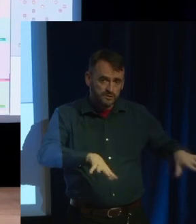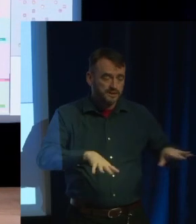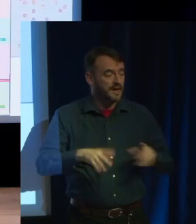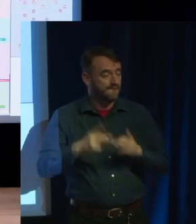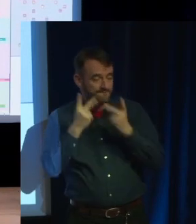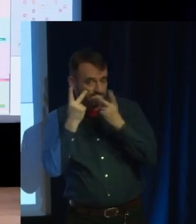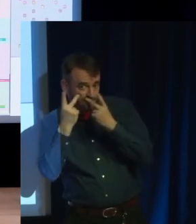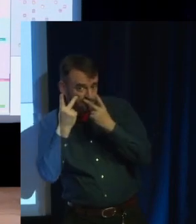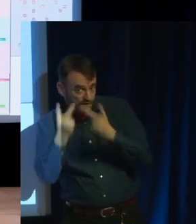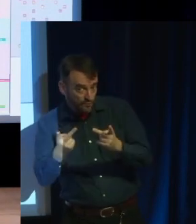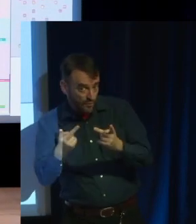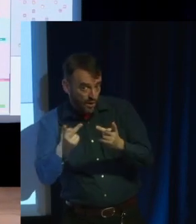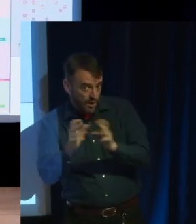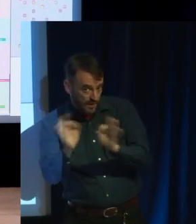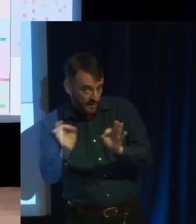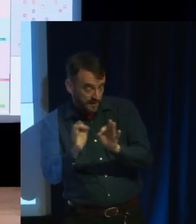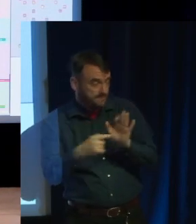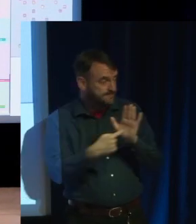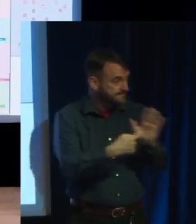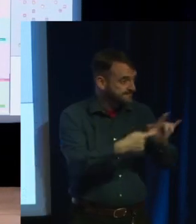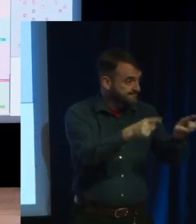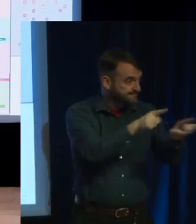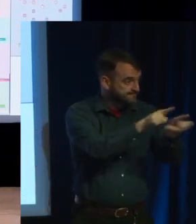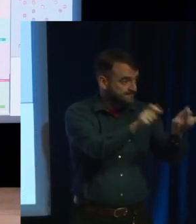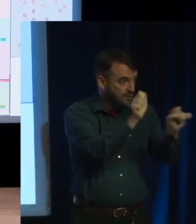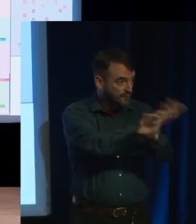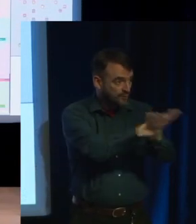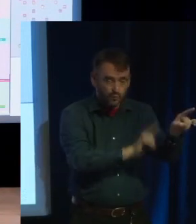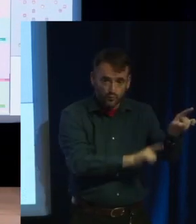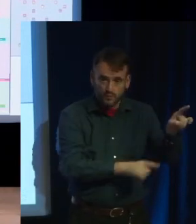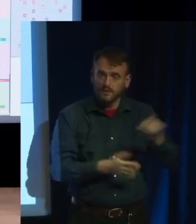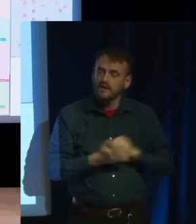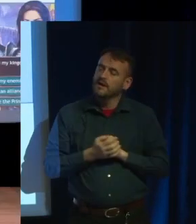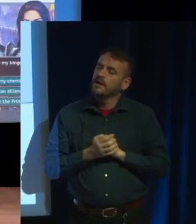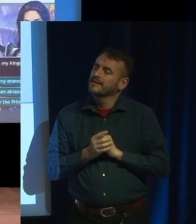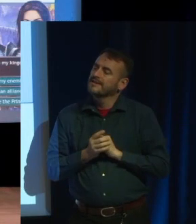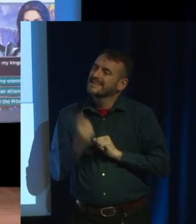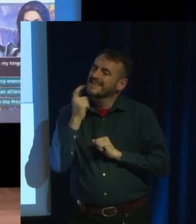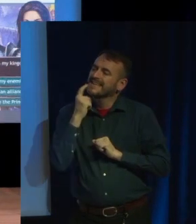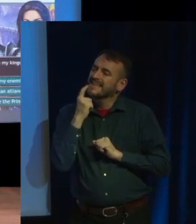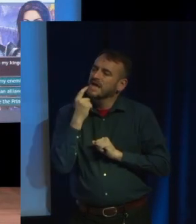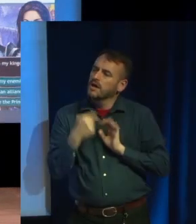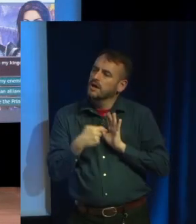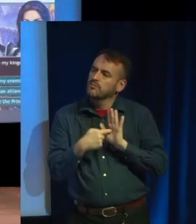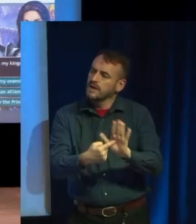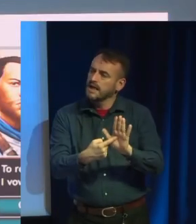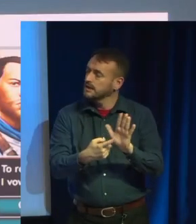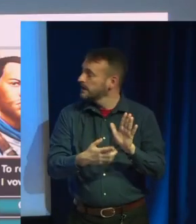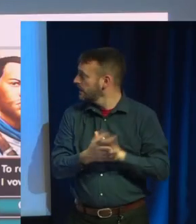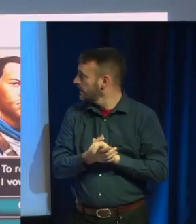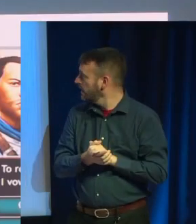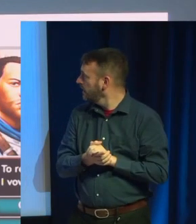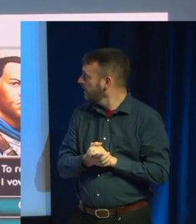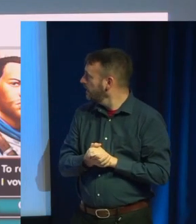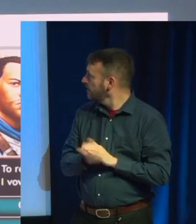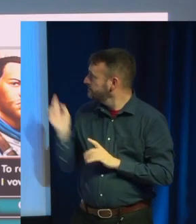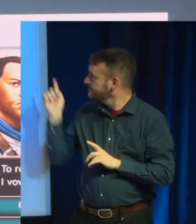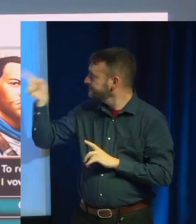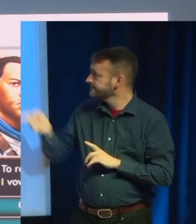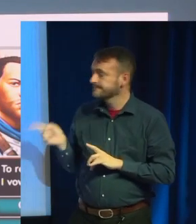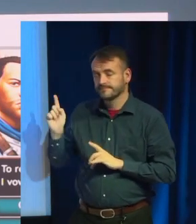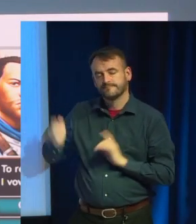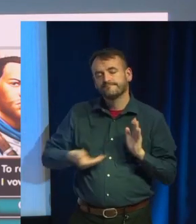It's easier, I think, to present stuff like this if you have things like this to add, because